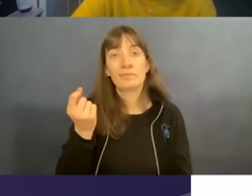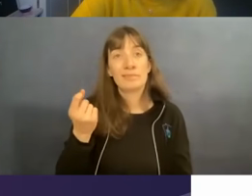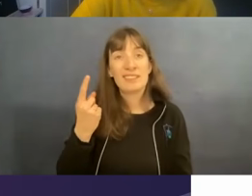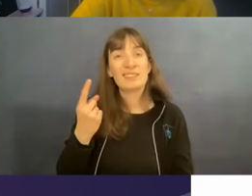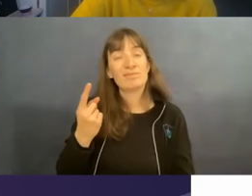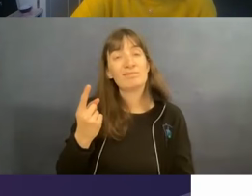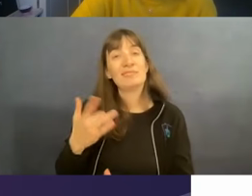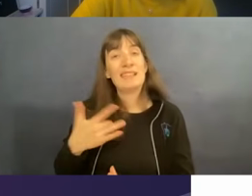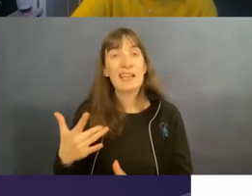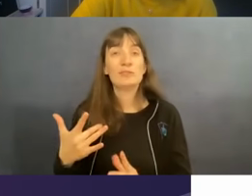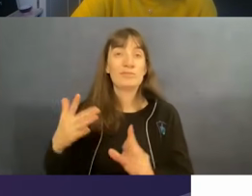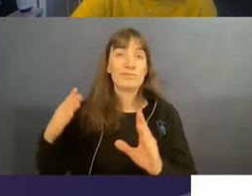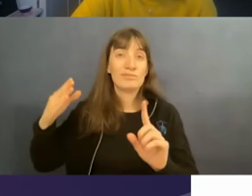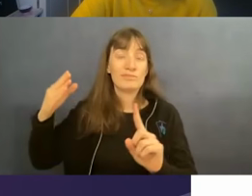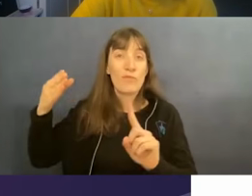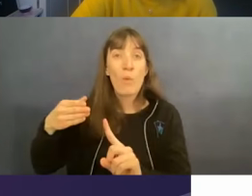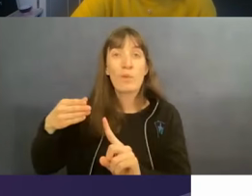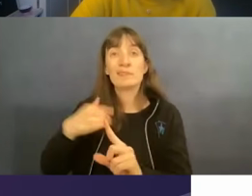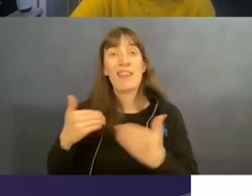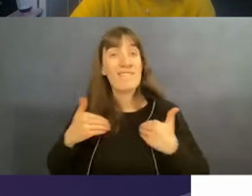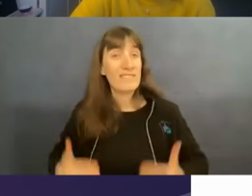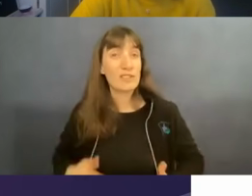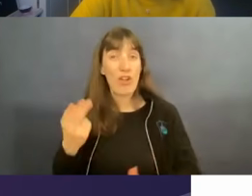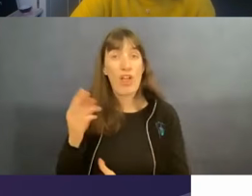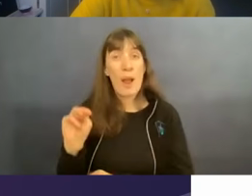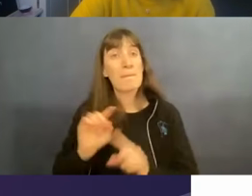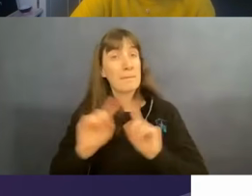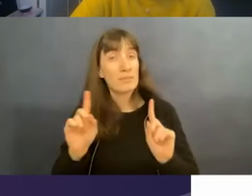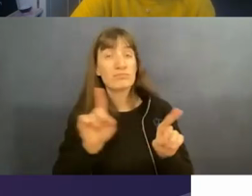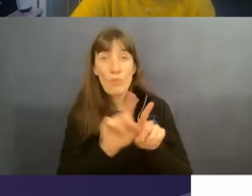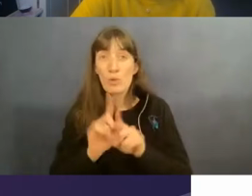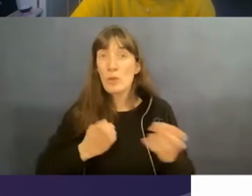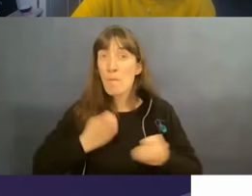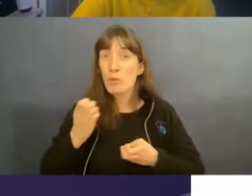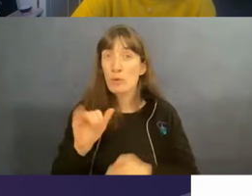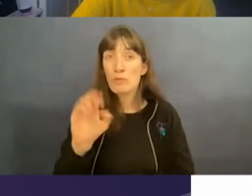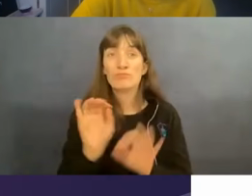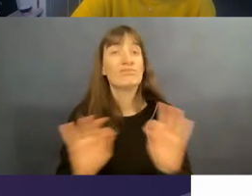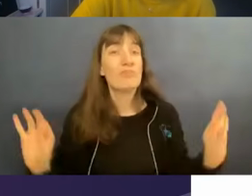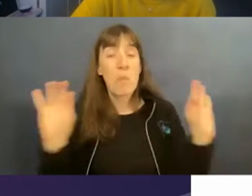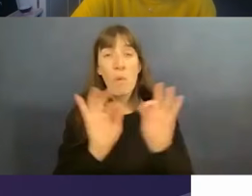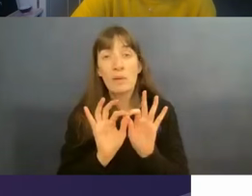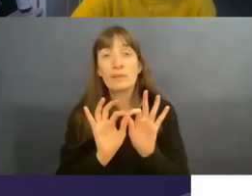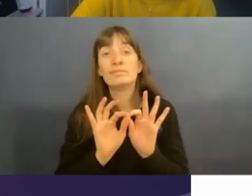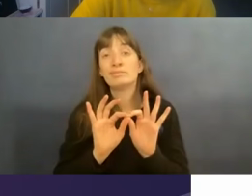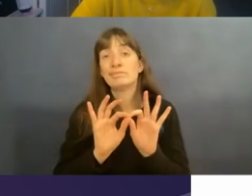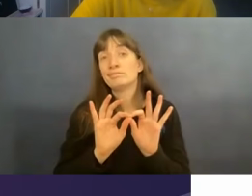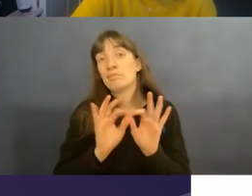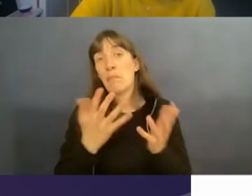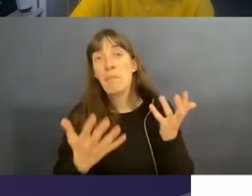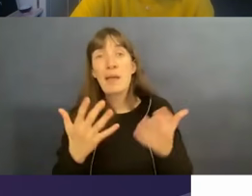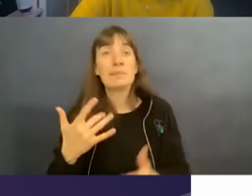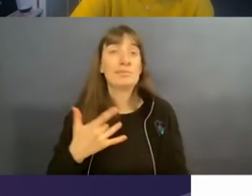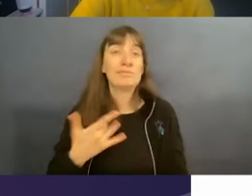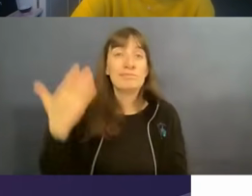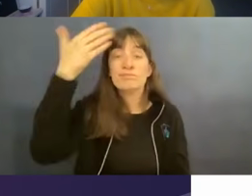harm, but there is a huge component of emotional abuse as well too that may not be something that